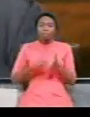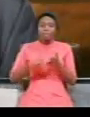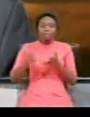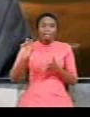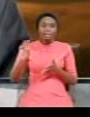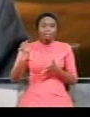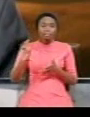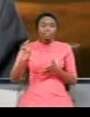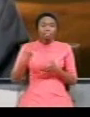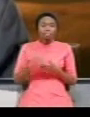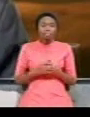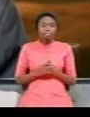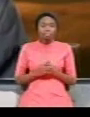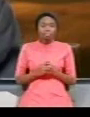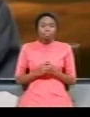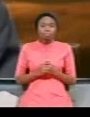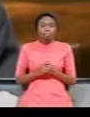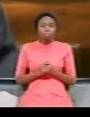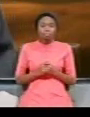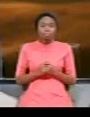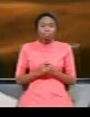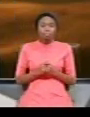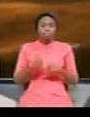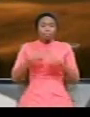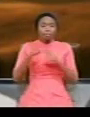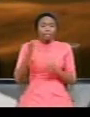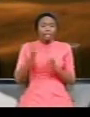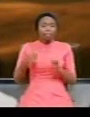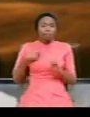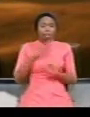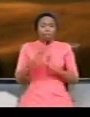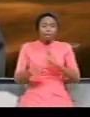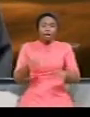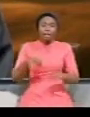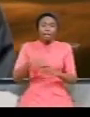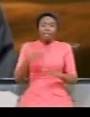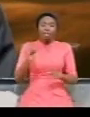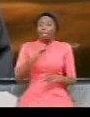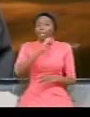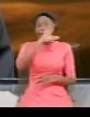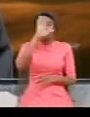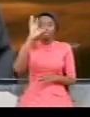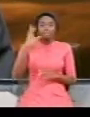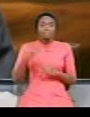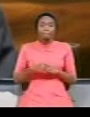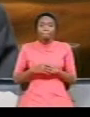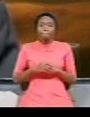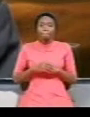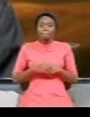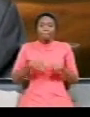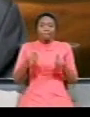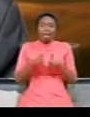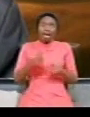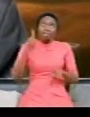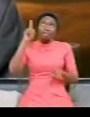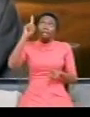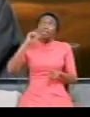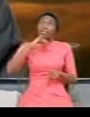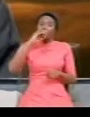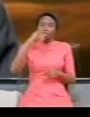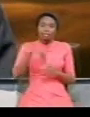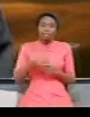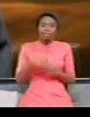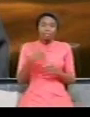verse 7. But if we walk in the light, as he